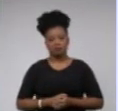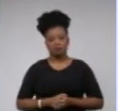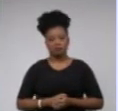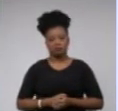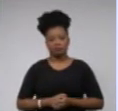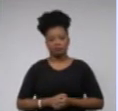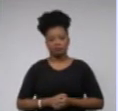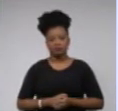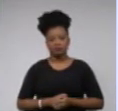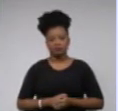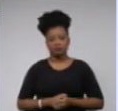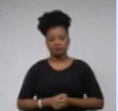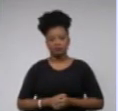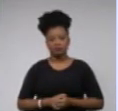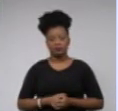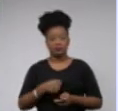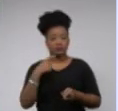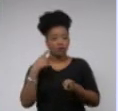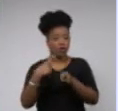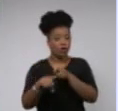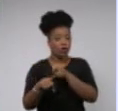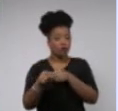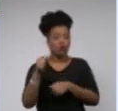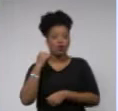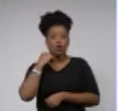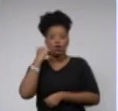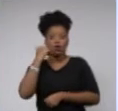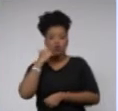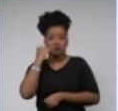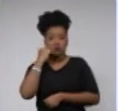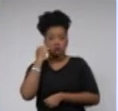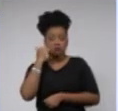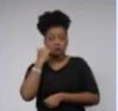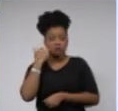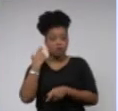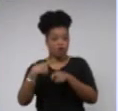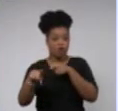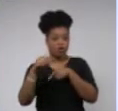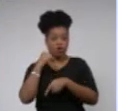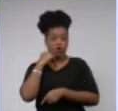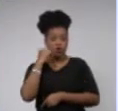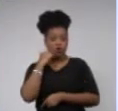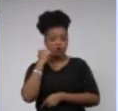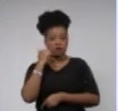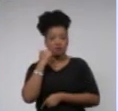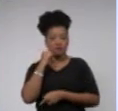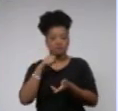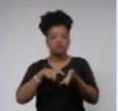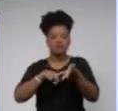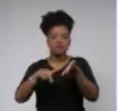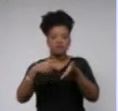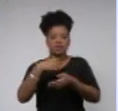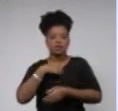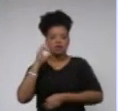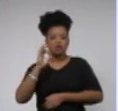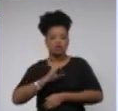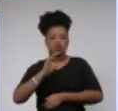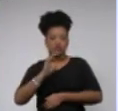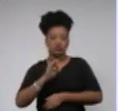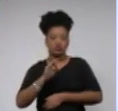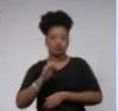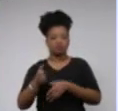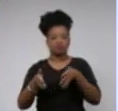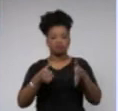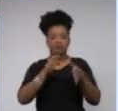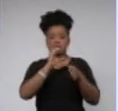Monitoring Center. Thus, 6 provinces and the Isle of Youth Special Municipality have remained free of